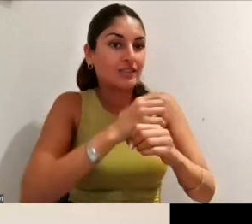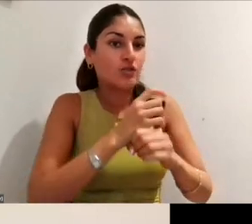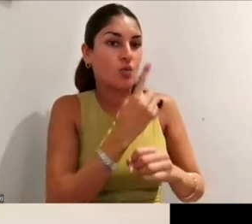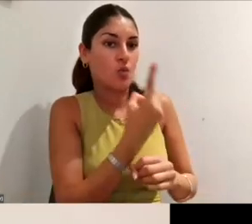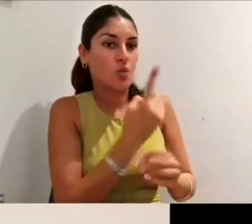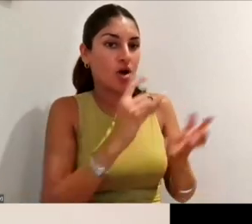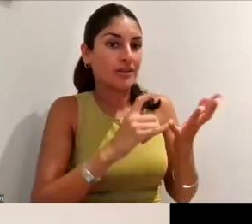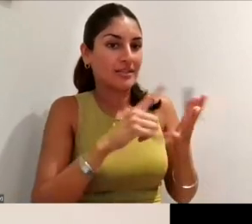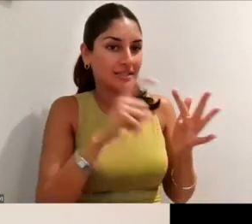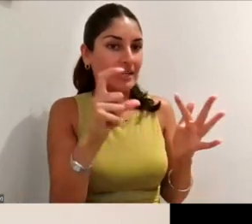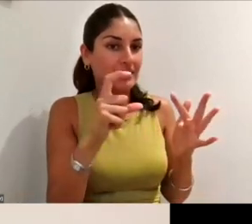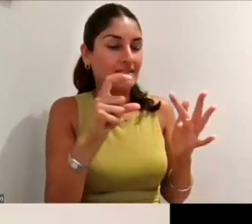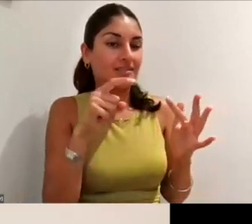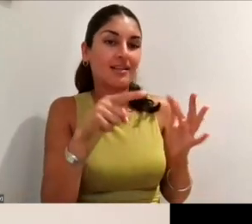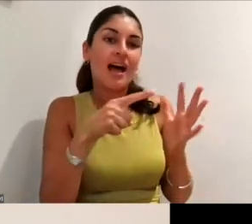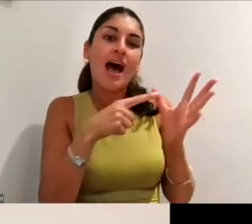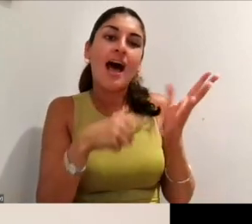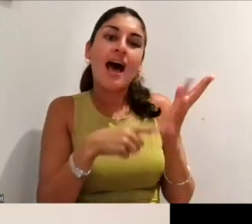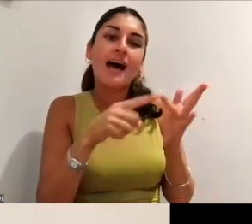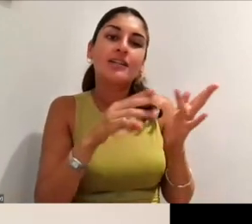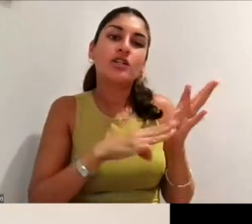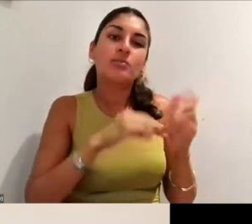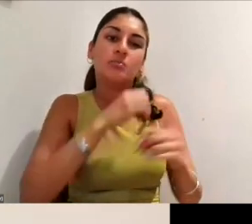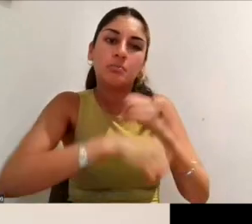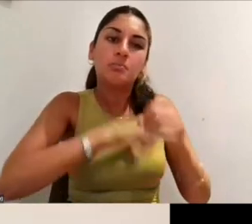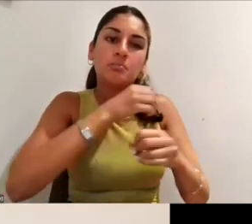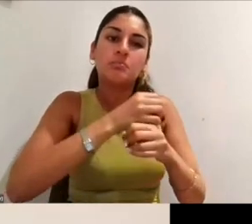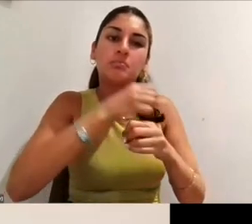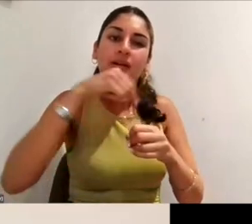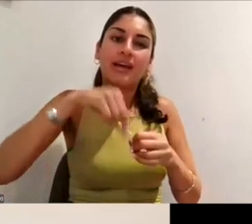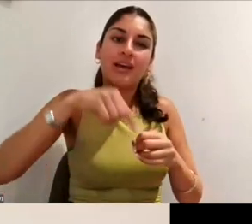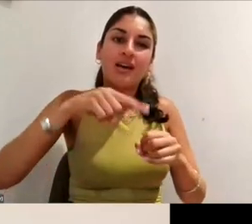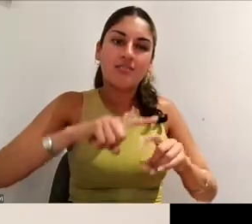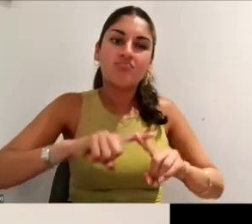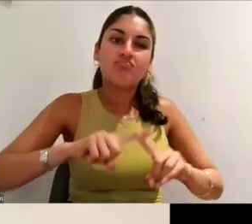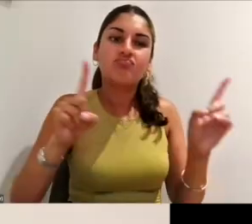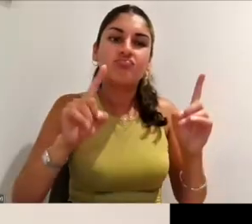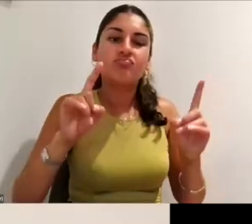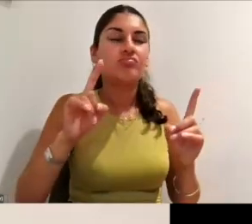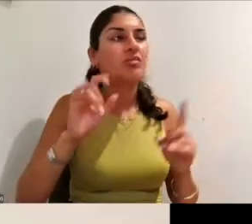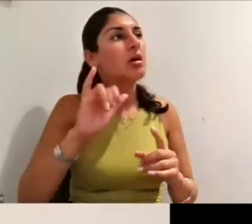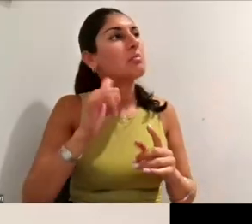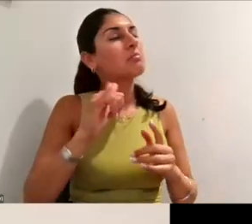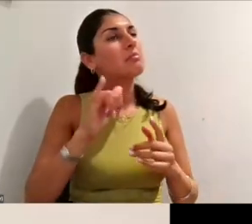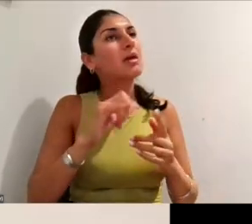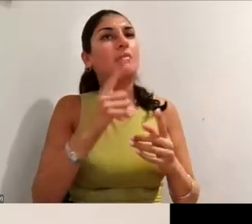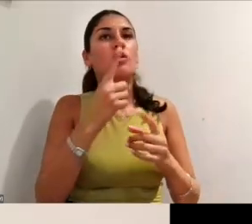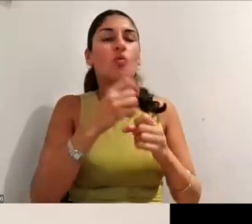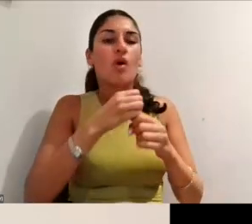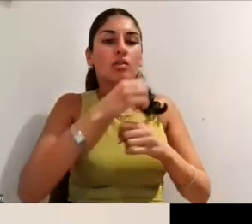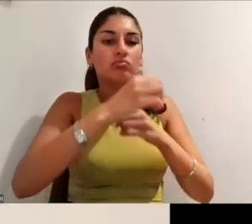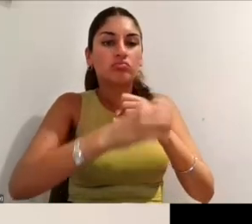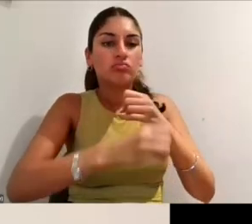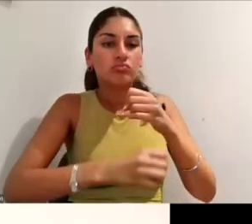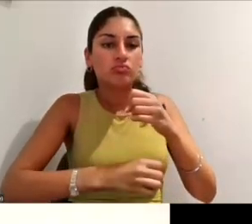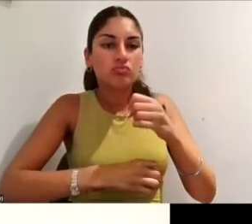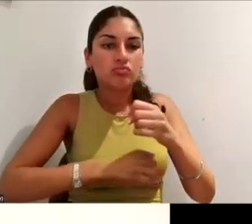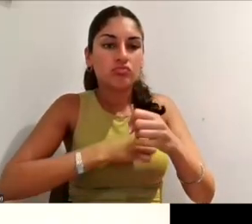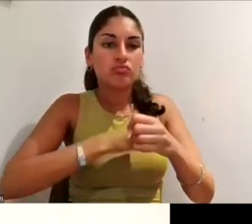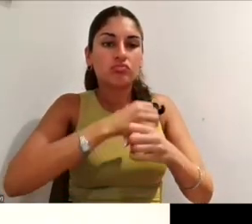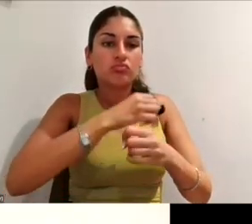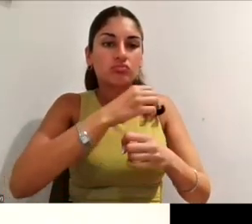maybe the atoms are just different here. Like the seconds are longer, take less time to decay or whatever. There's just